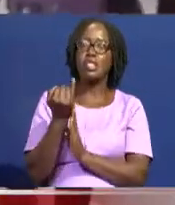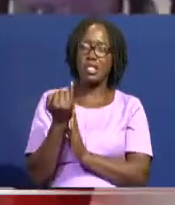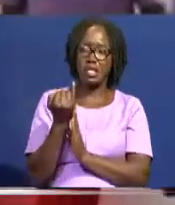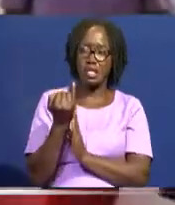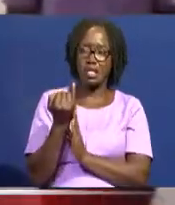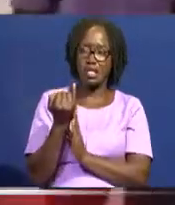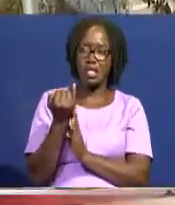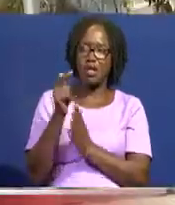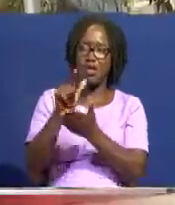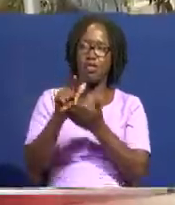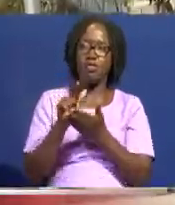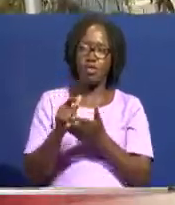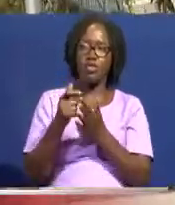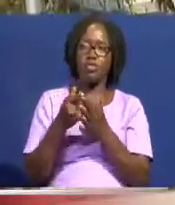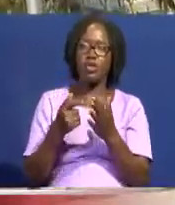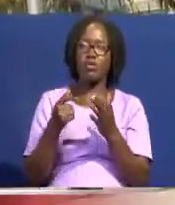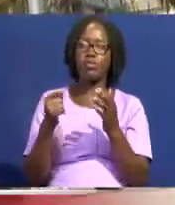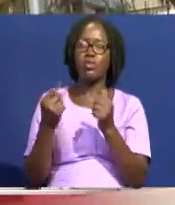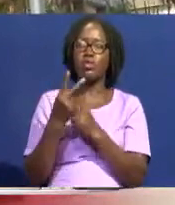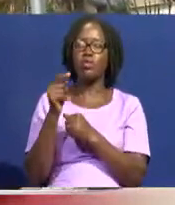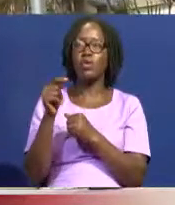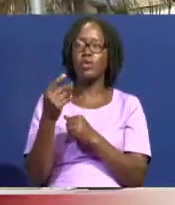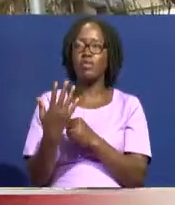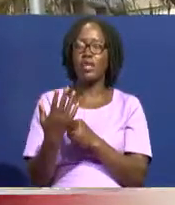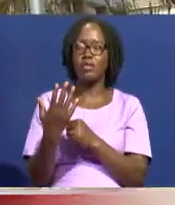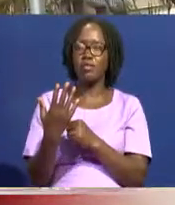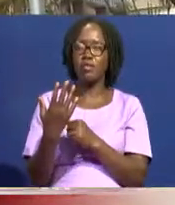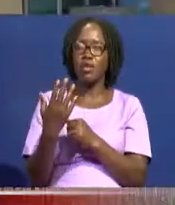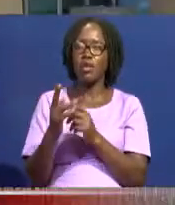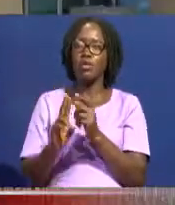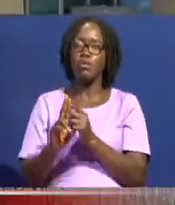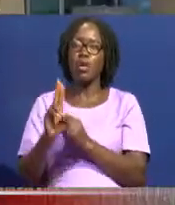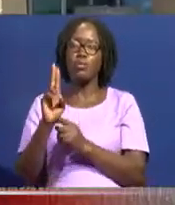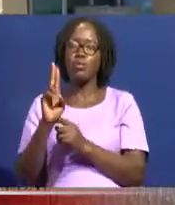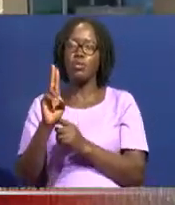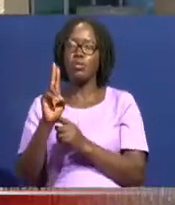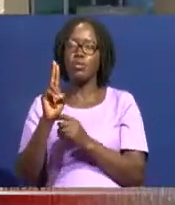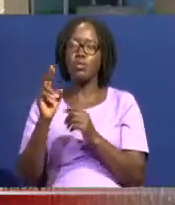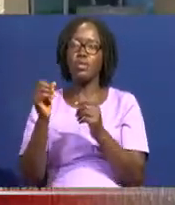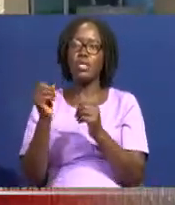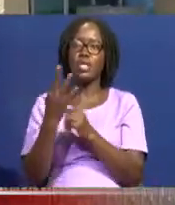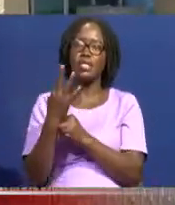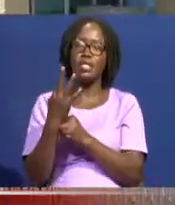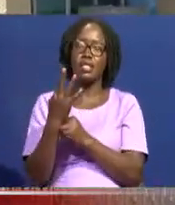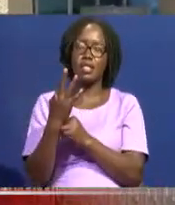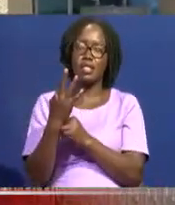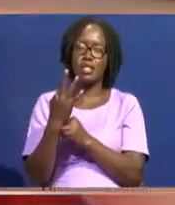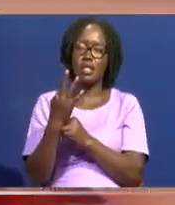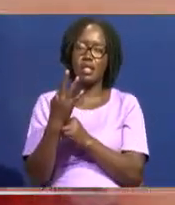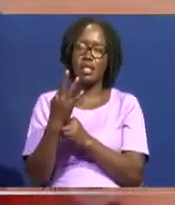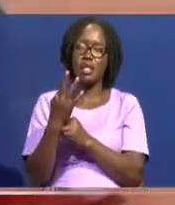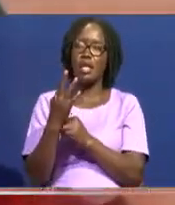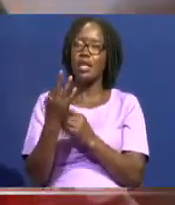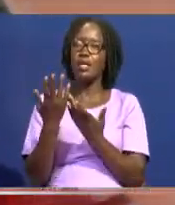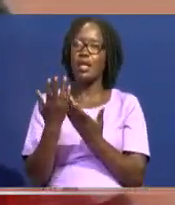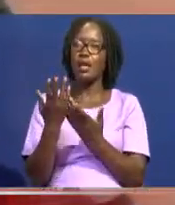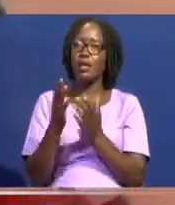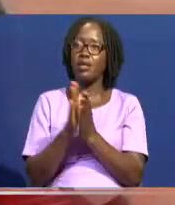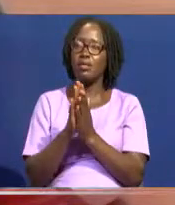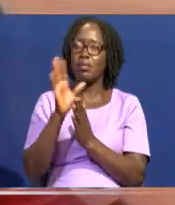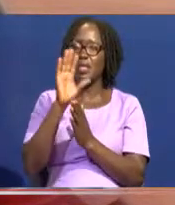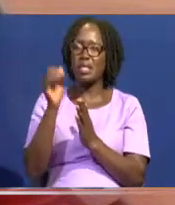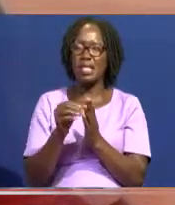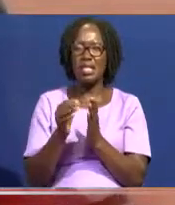mikopo kutoka asilimia 12.5 hadi asilimia 13, jambo ambalo